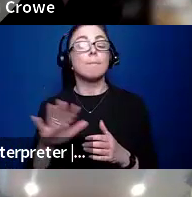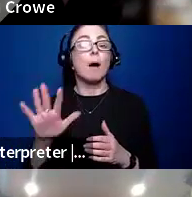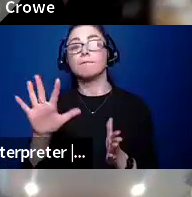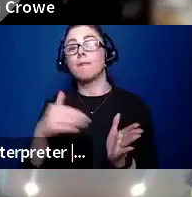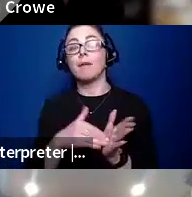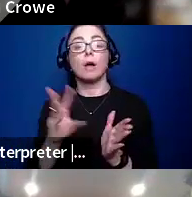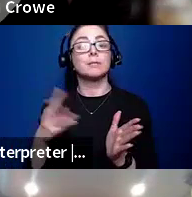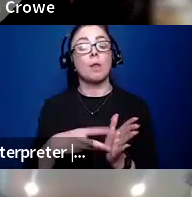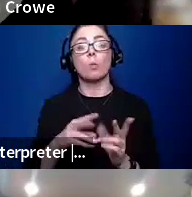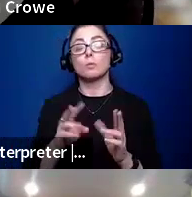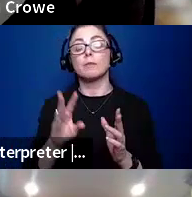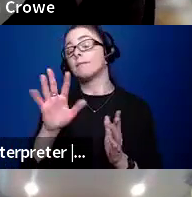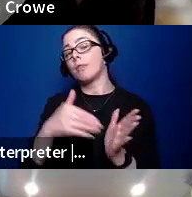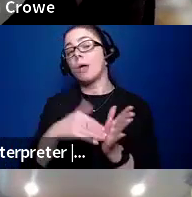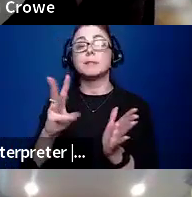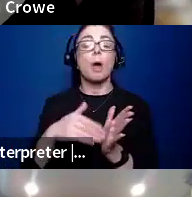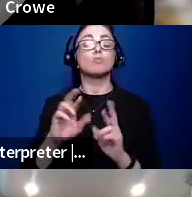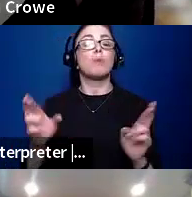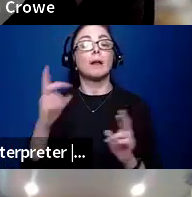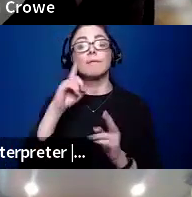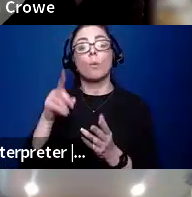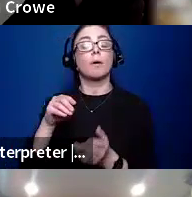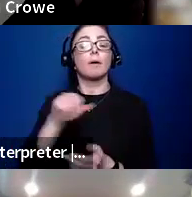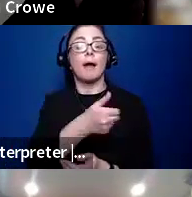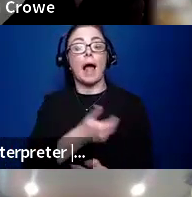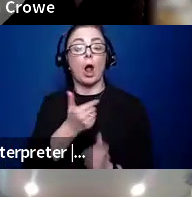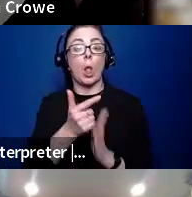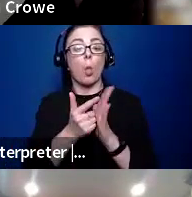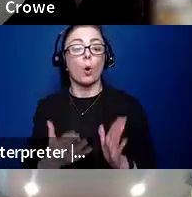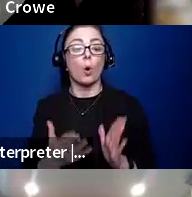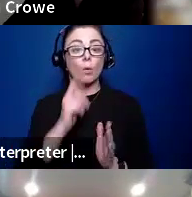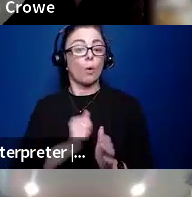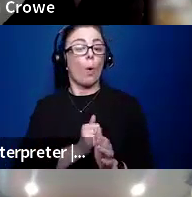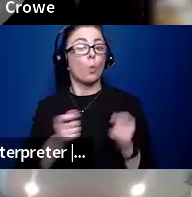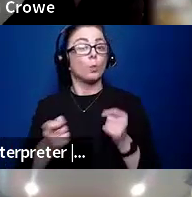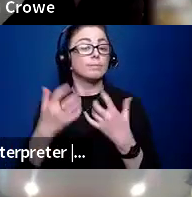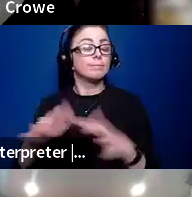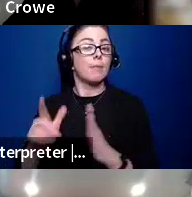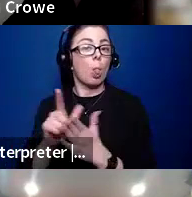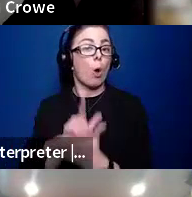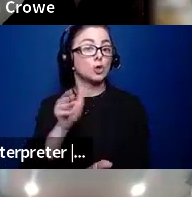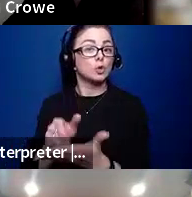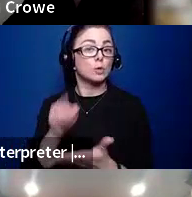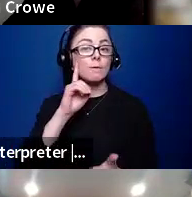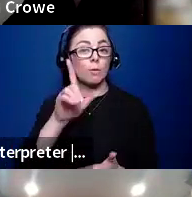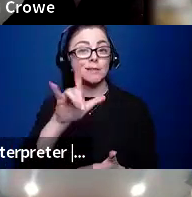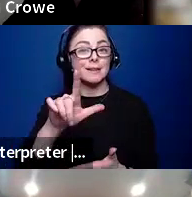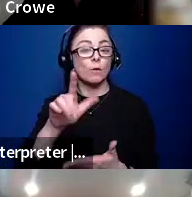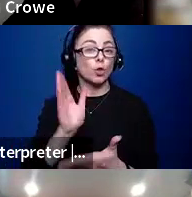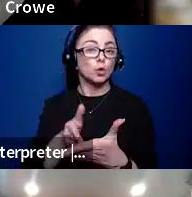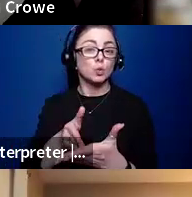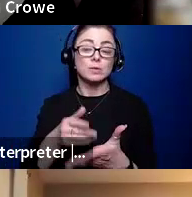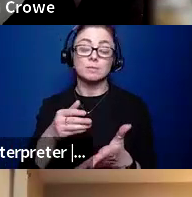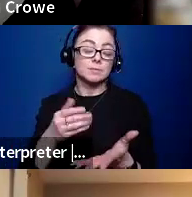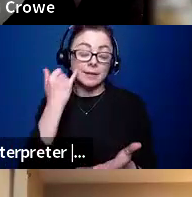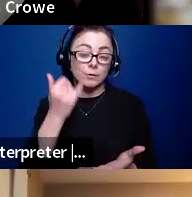a lawyer to go ahead and do your own lawsuits in a civil, in a civil suit, then you are at a